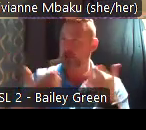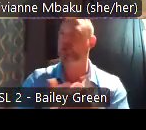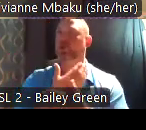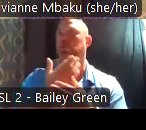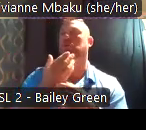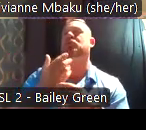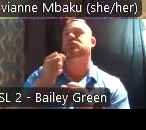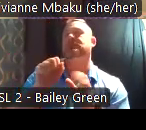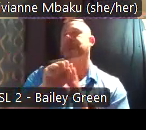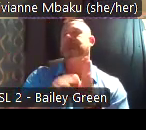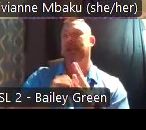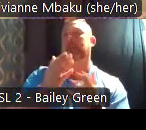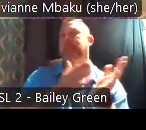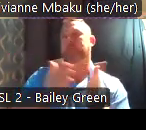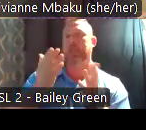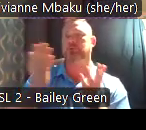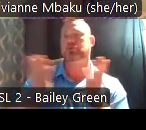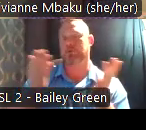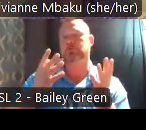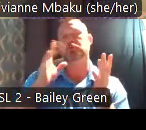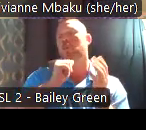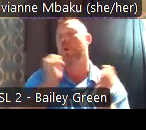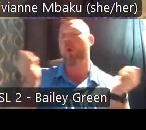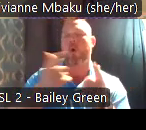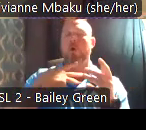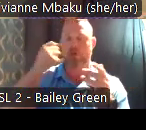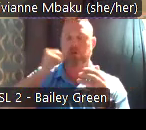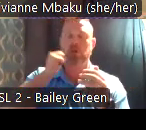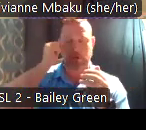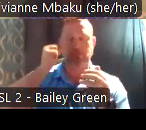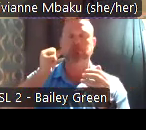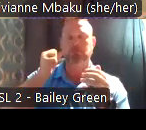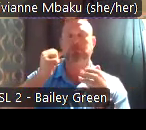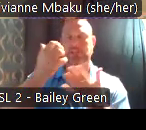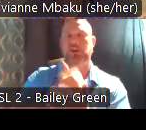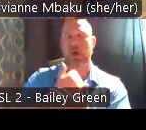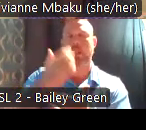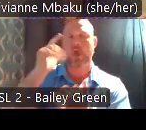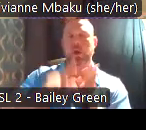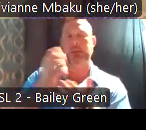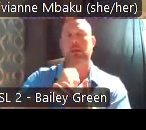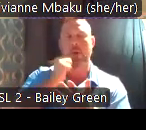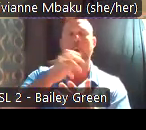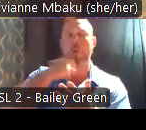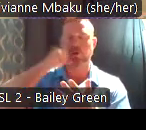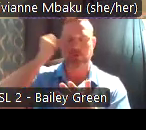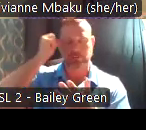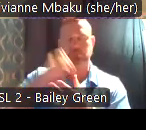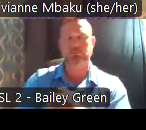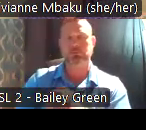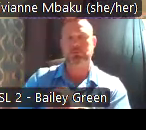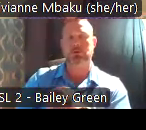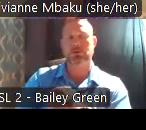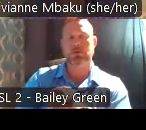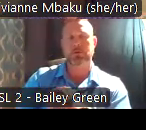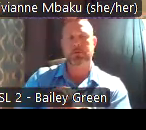planning services to all low-income older adults in California. We also had a meeting last year with a legal aid